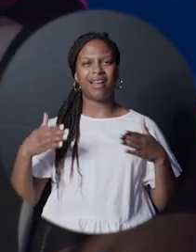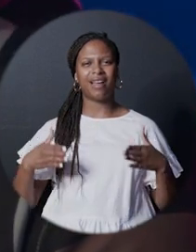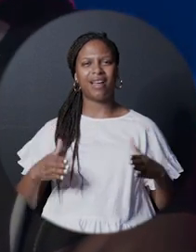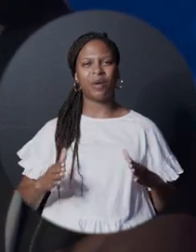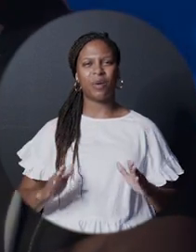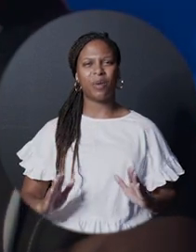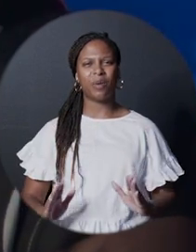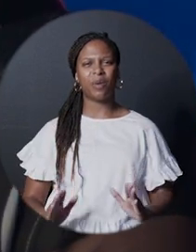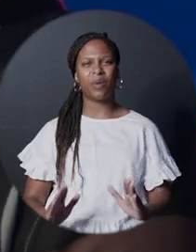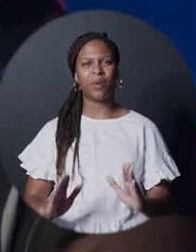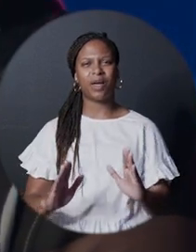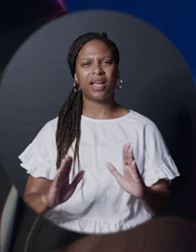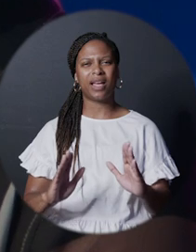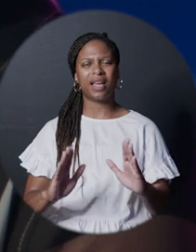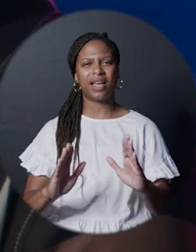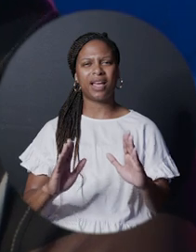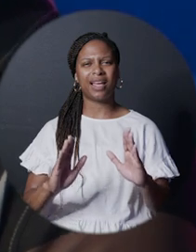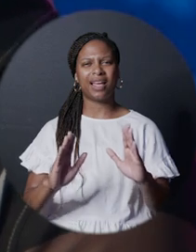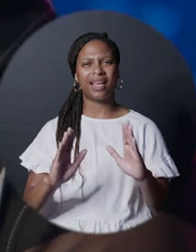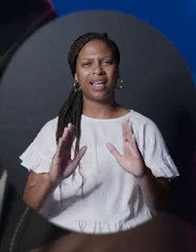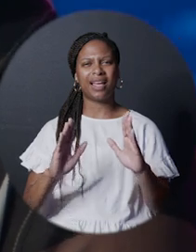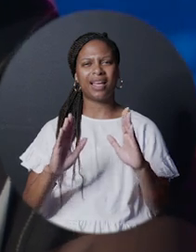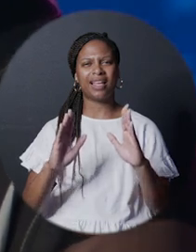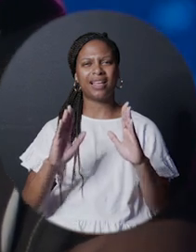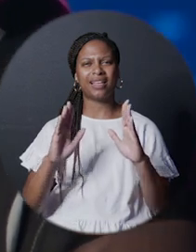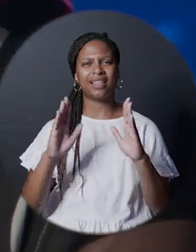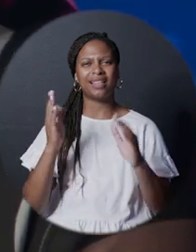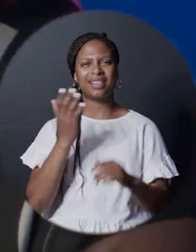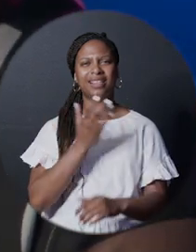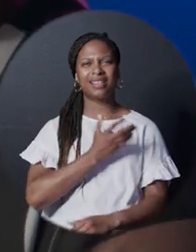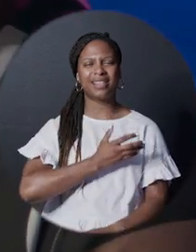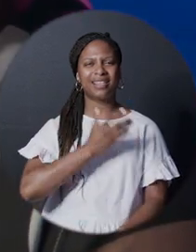made a way. Made a way.